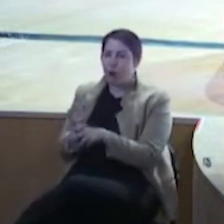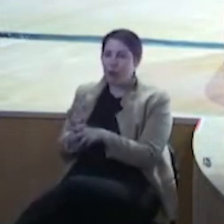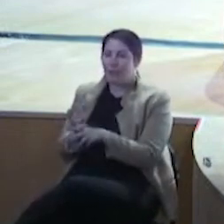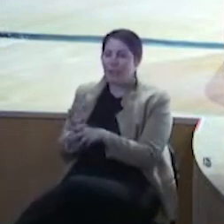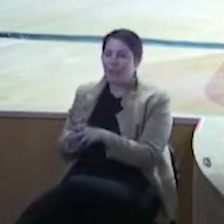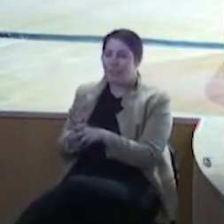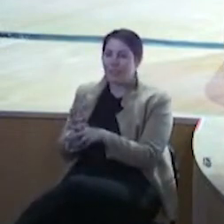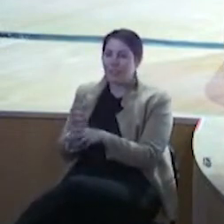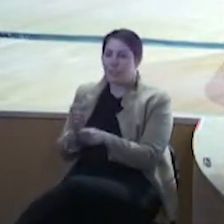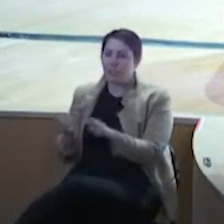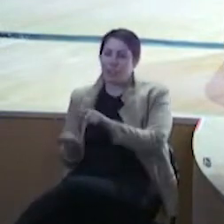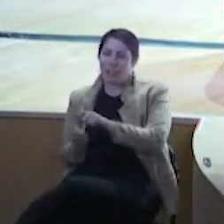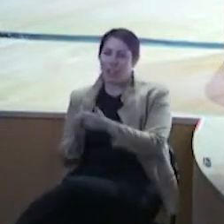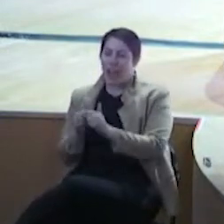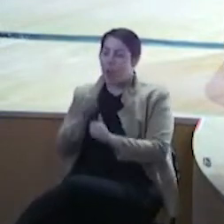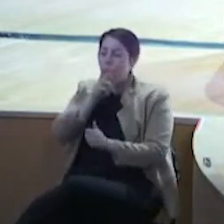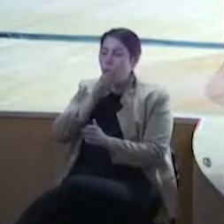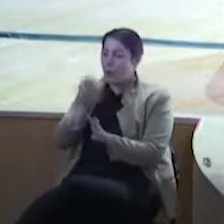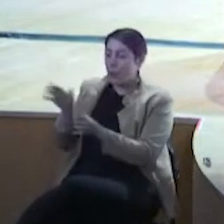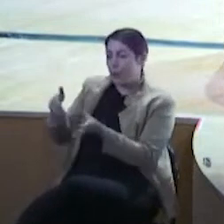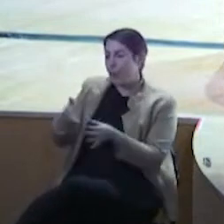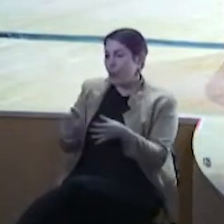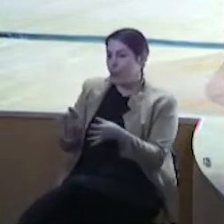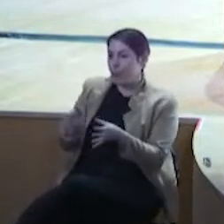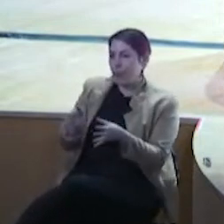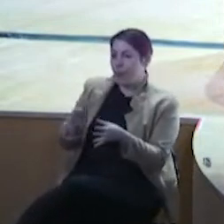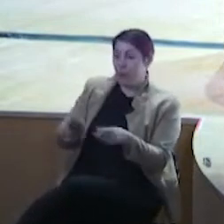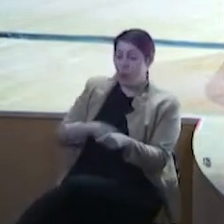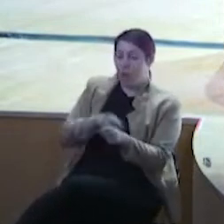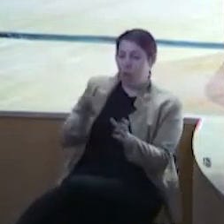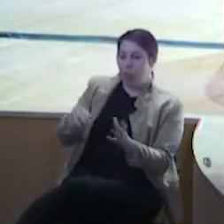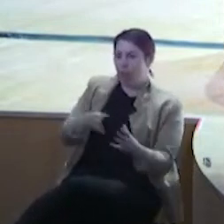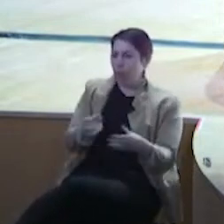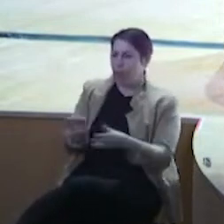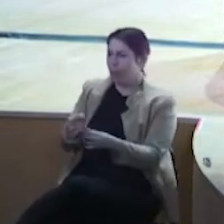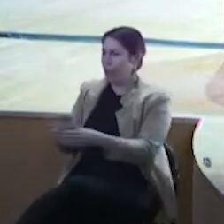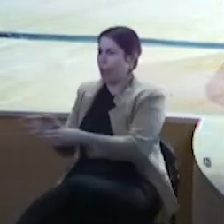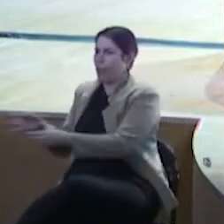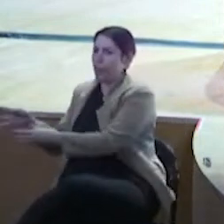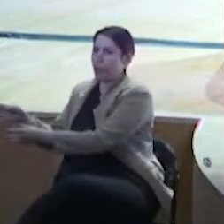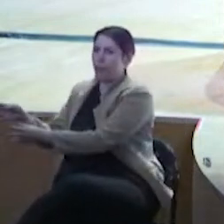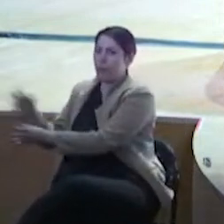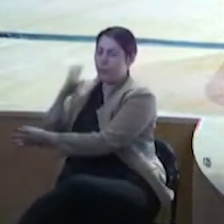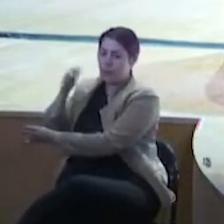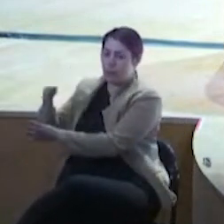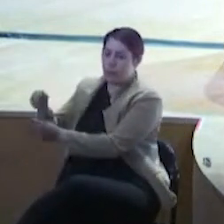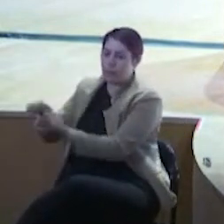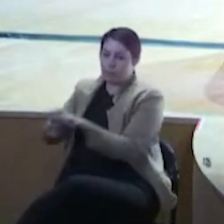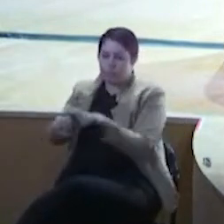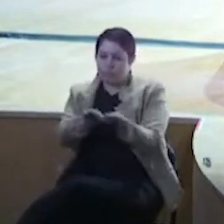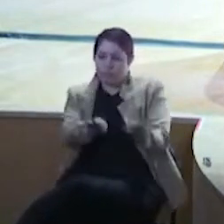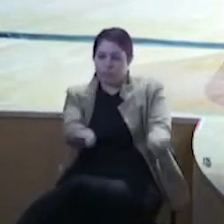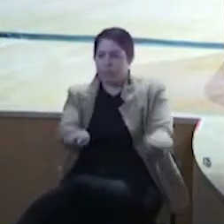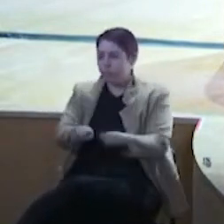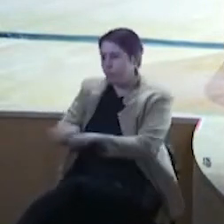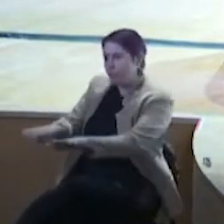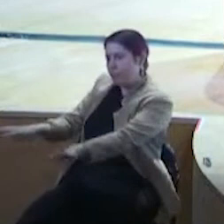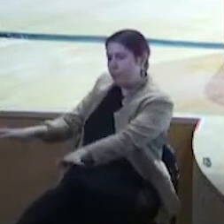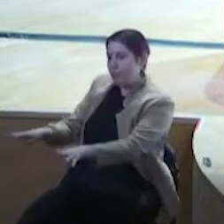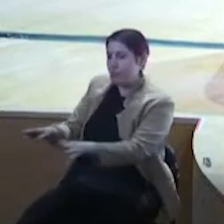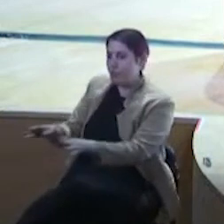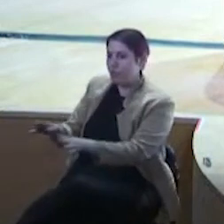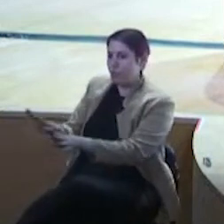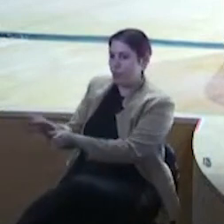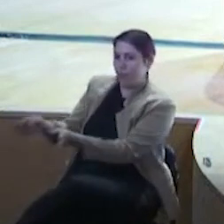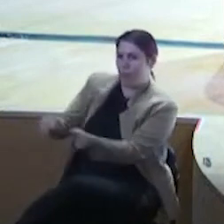that water moved naturally through our ecosystems by diverting it and containing it in areas that it's not